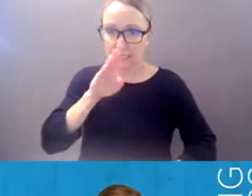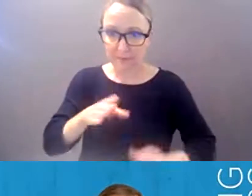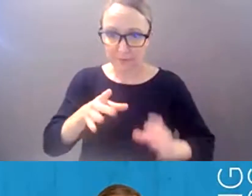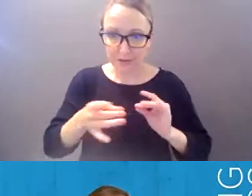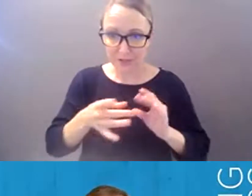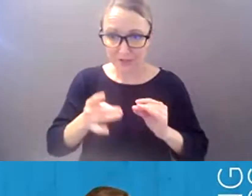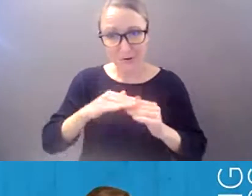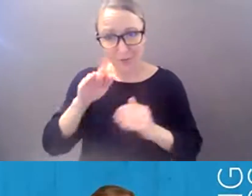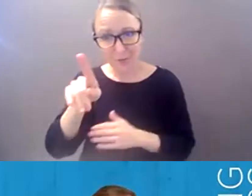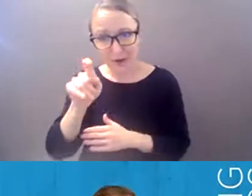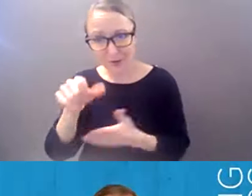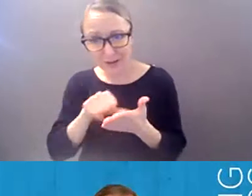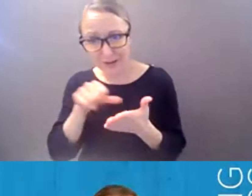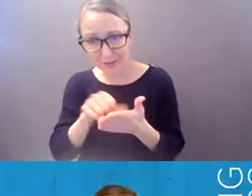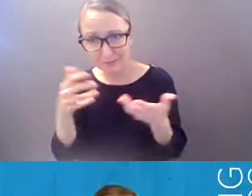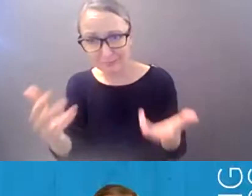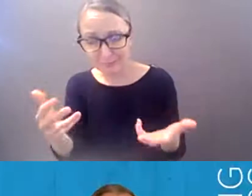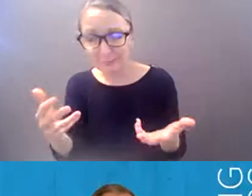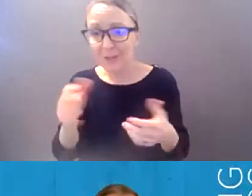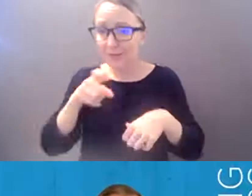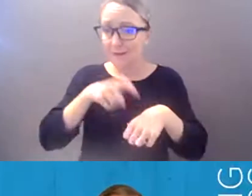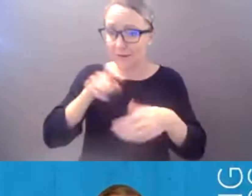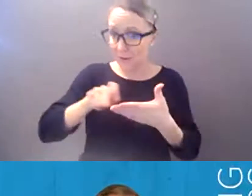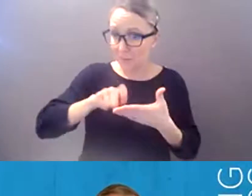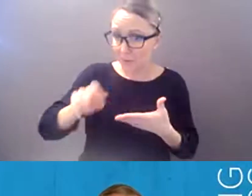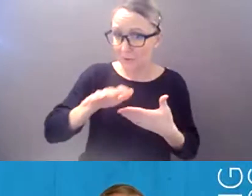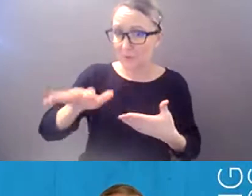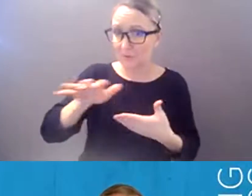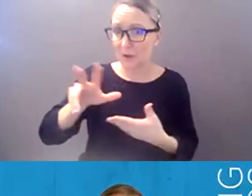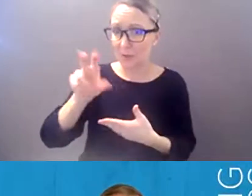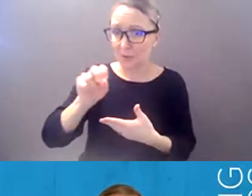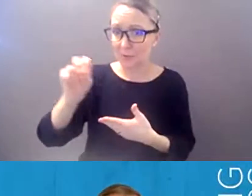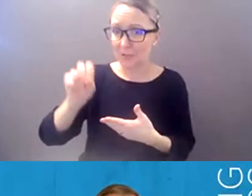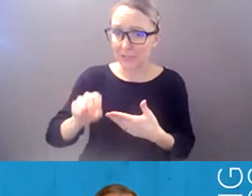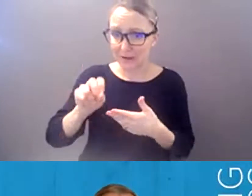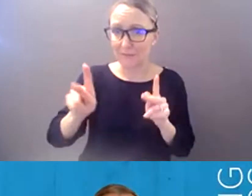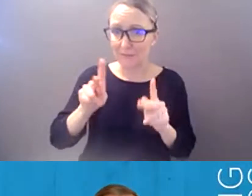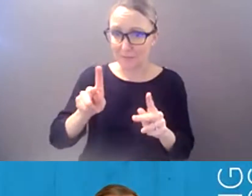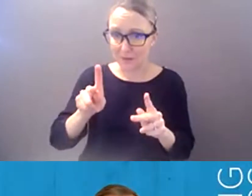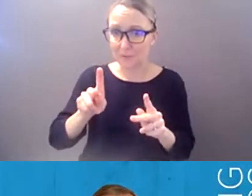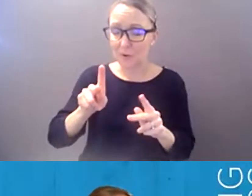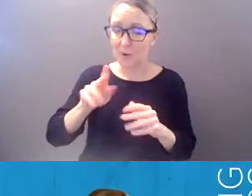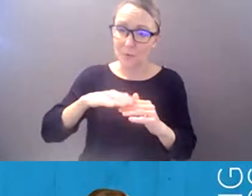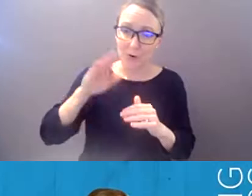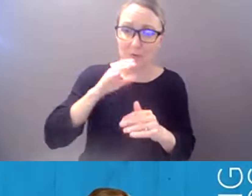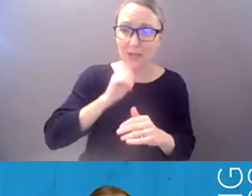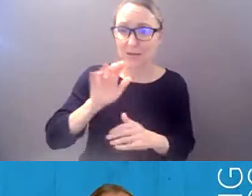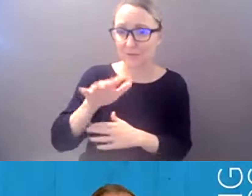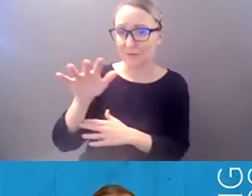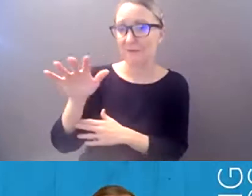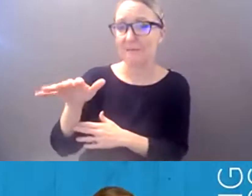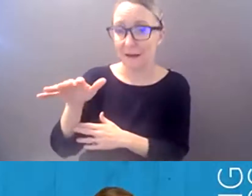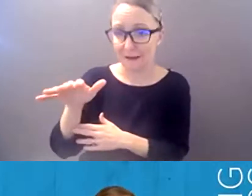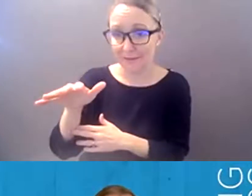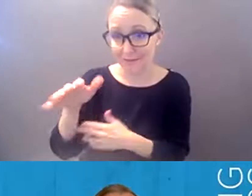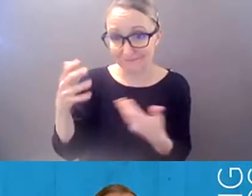fact that actually at the time it was written, it was over 30% of the folks on the streets were 55 plus. So as we look at